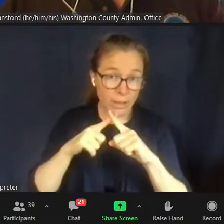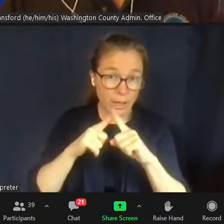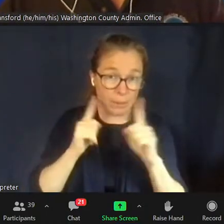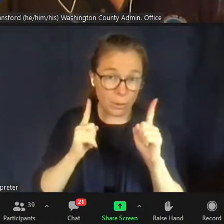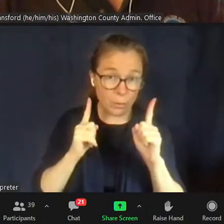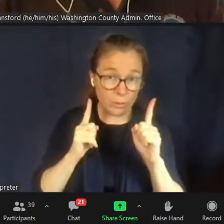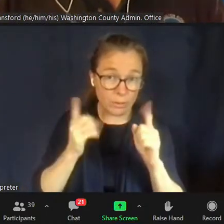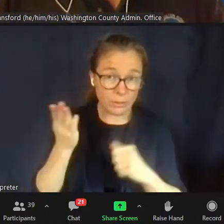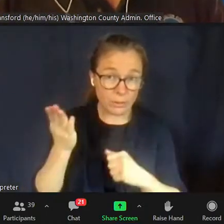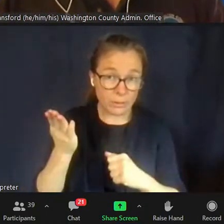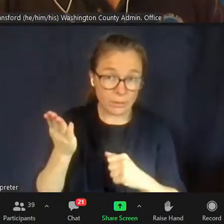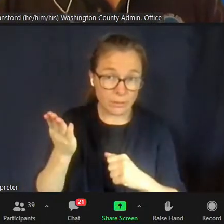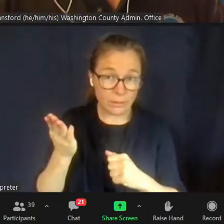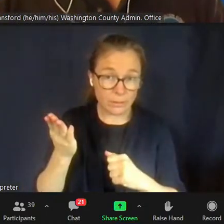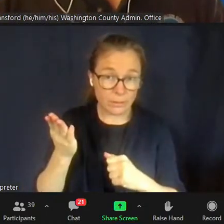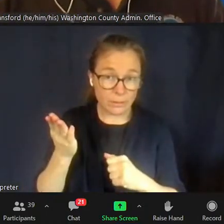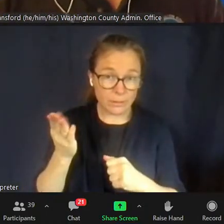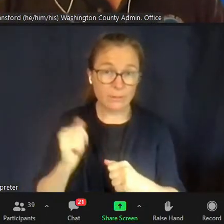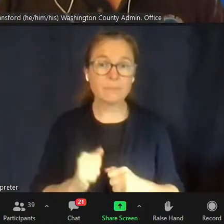Harrington.